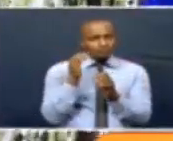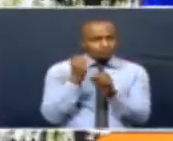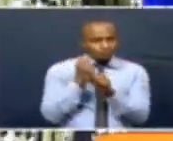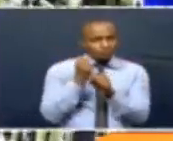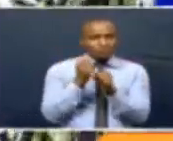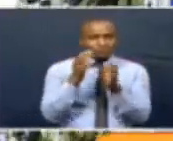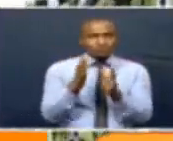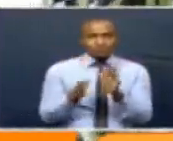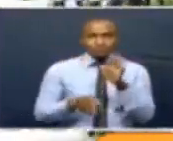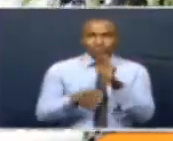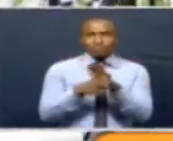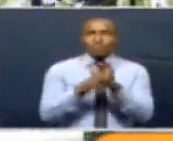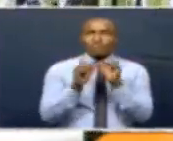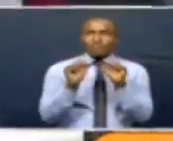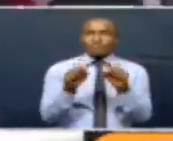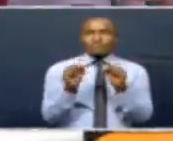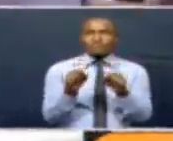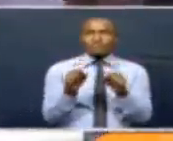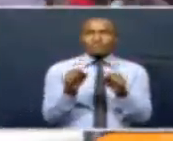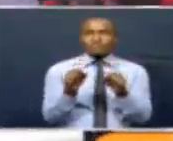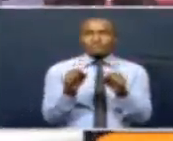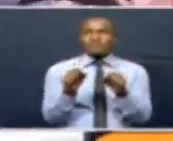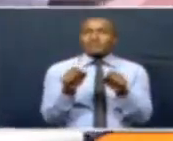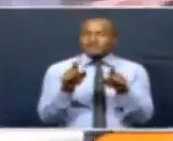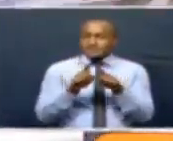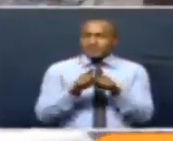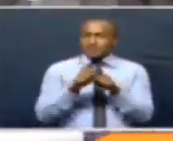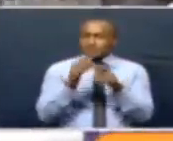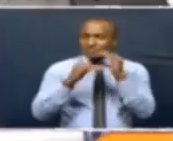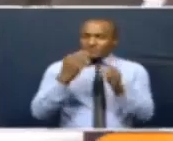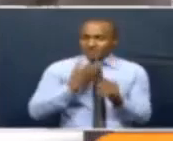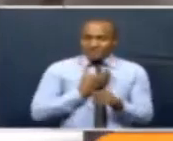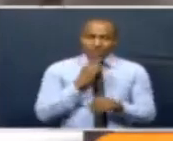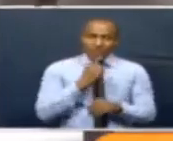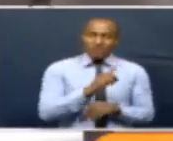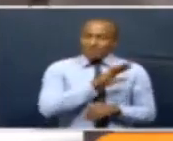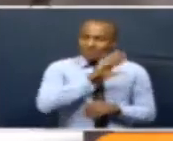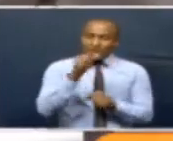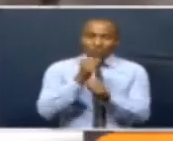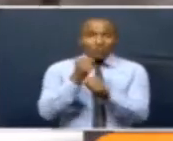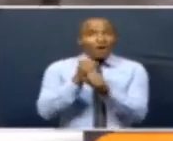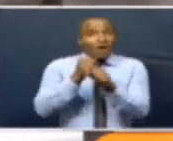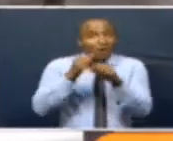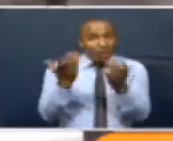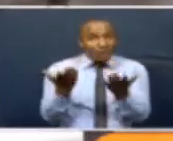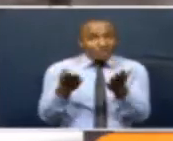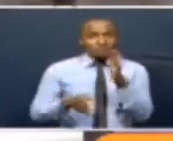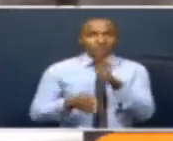The move comes weeks after the university's council ordered the workers to go back to work or face the sack.